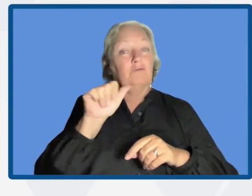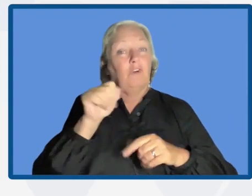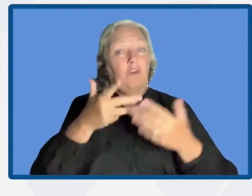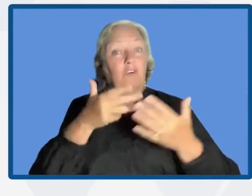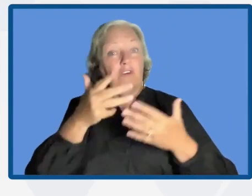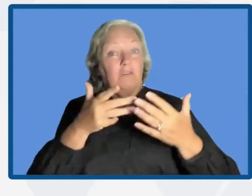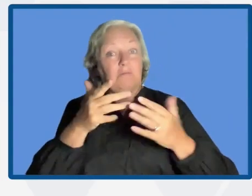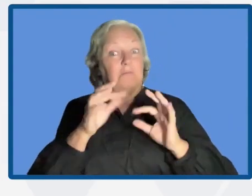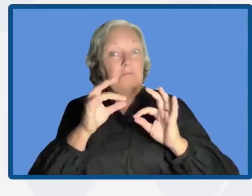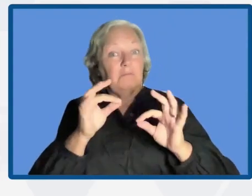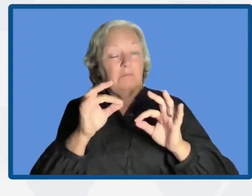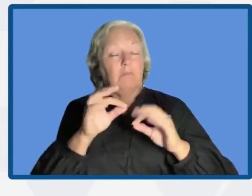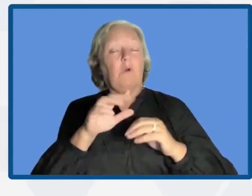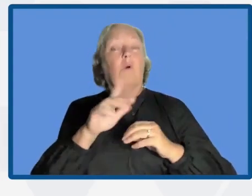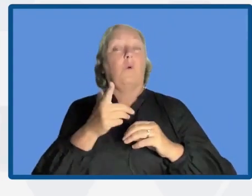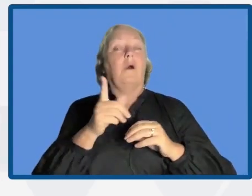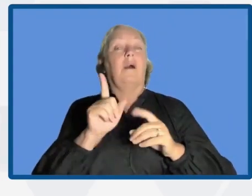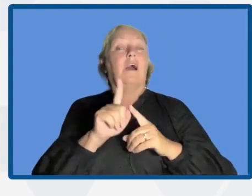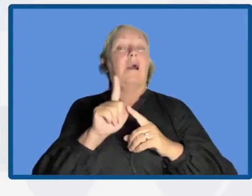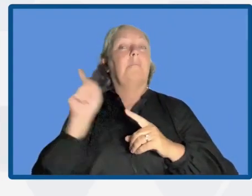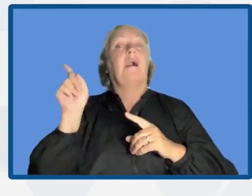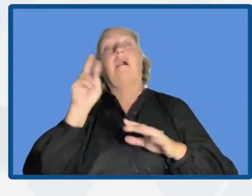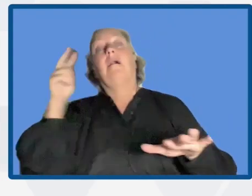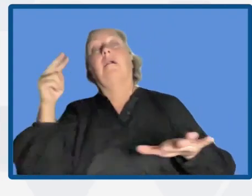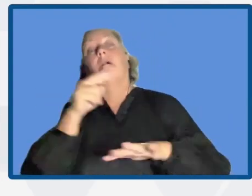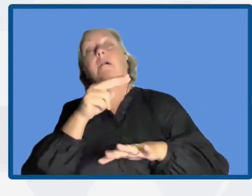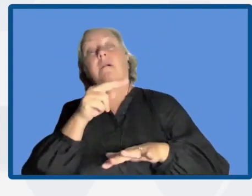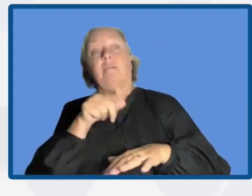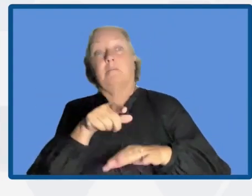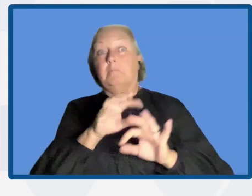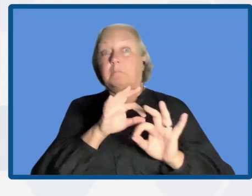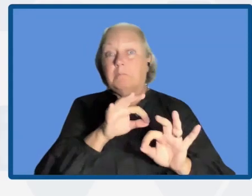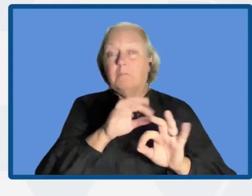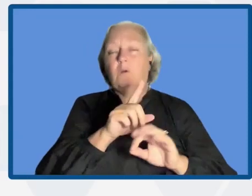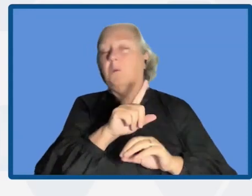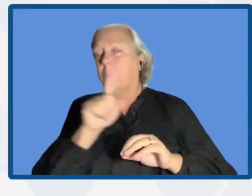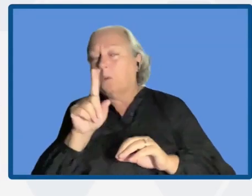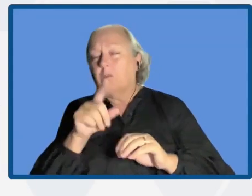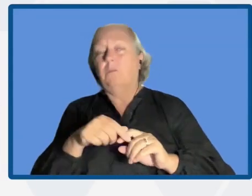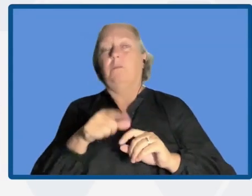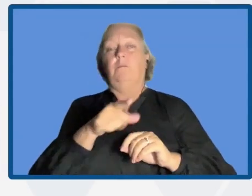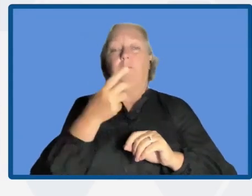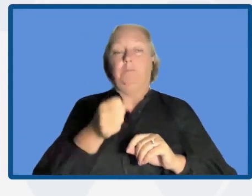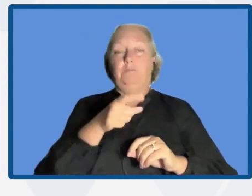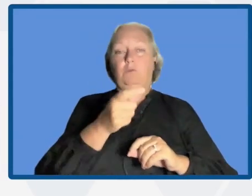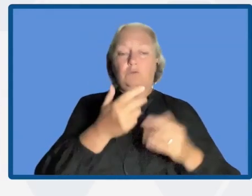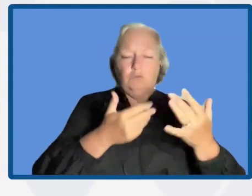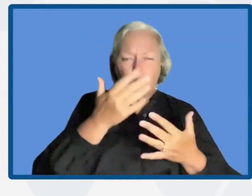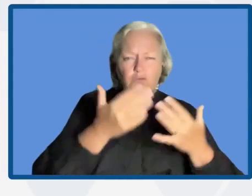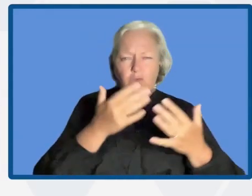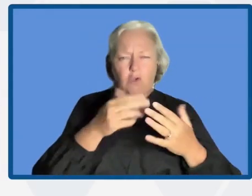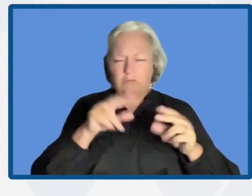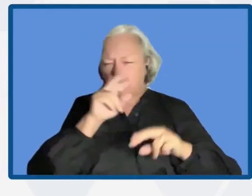are accurate or not as well. After creating this data and corroborating its accuracy, then we